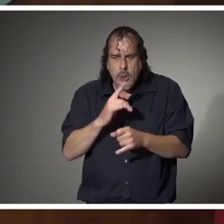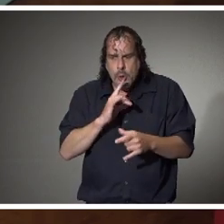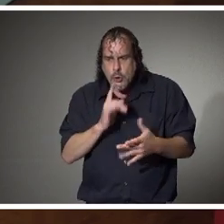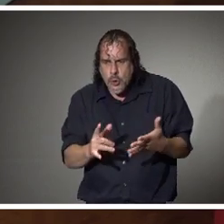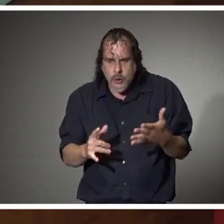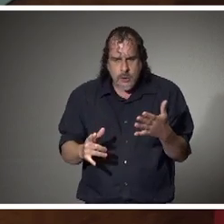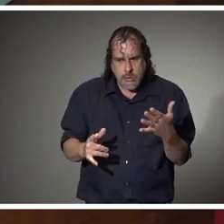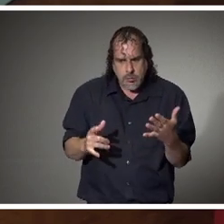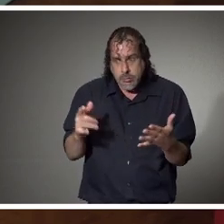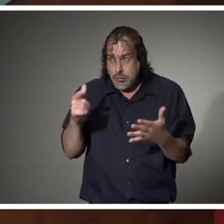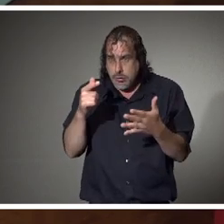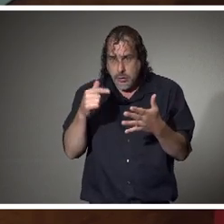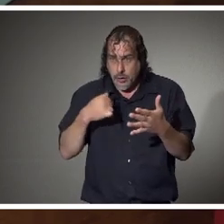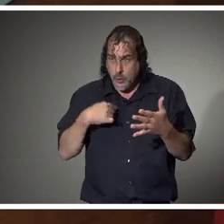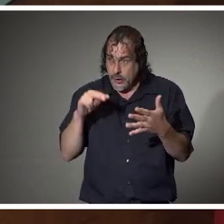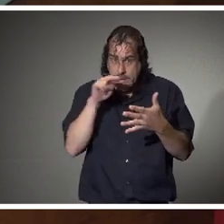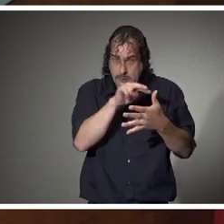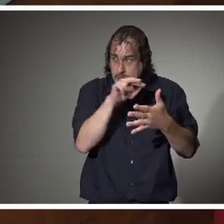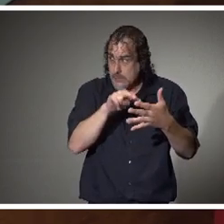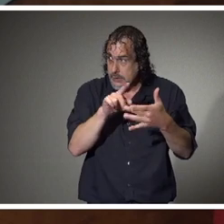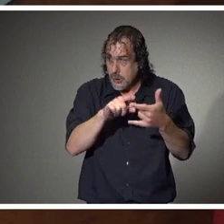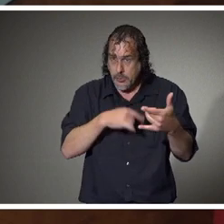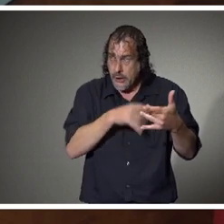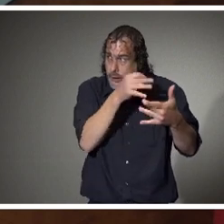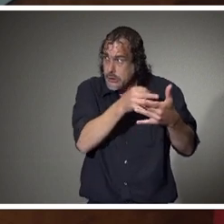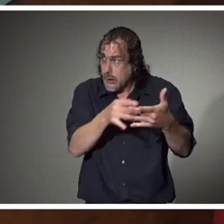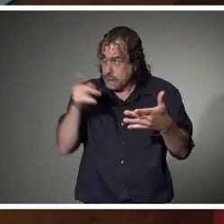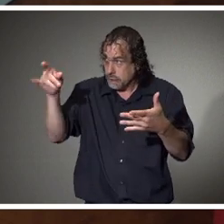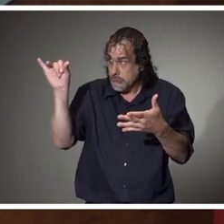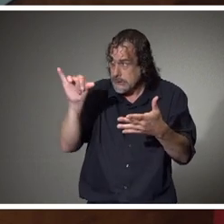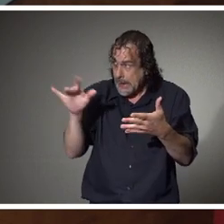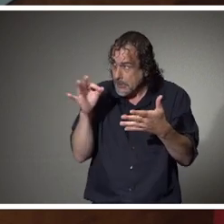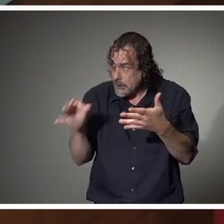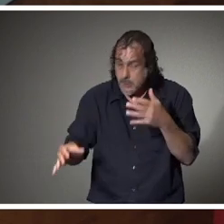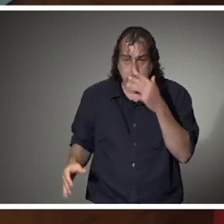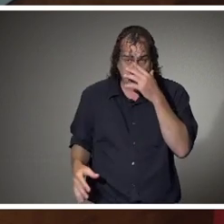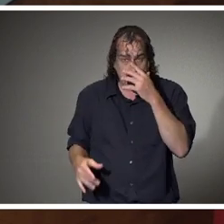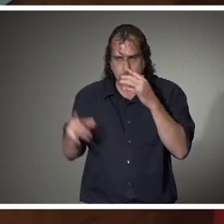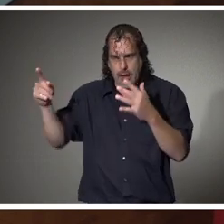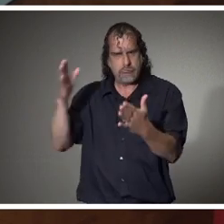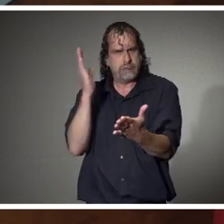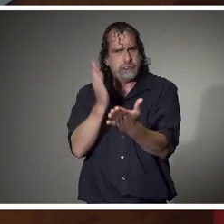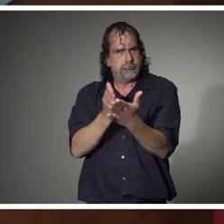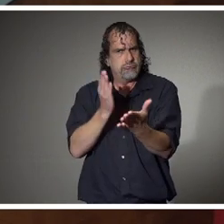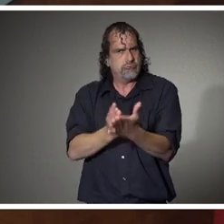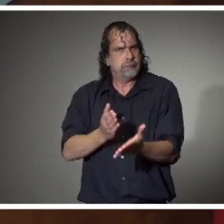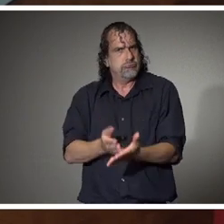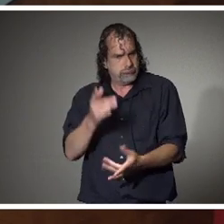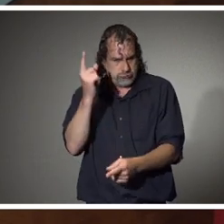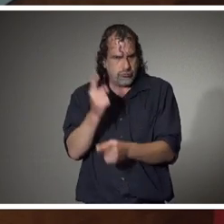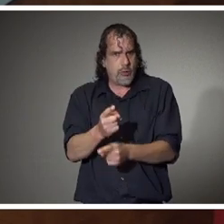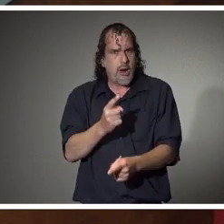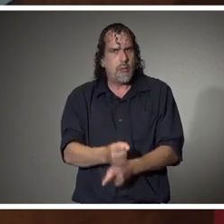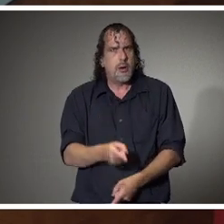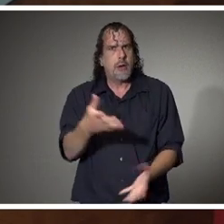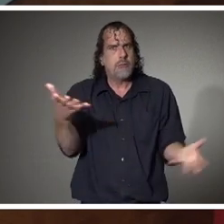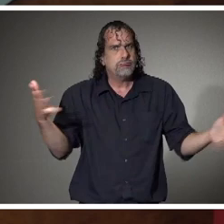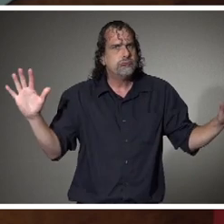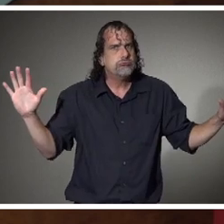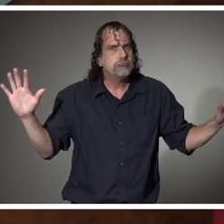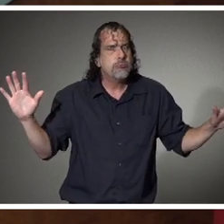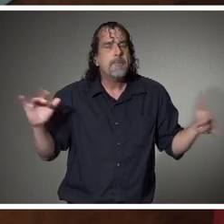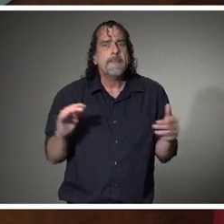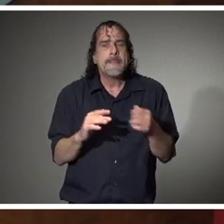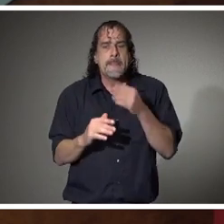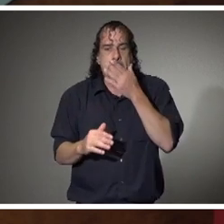everyone knew what we were seeing and why we were making the decisions that we were making. And we got confirmation that we're doing the right things in Mississippi. But when